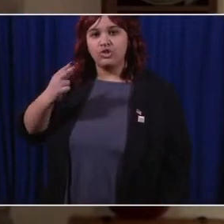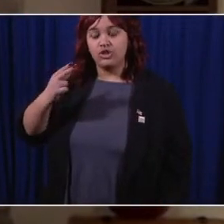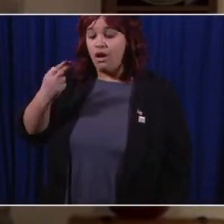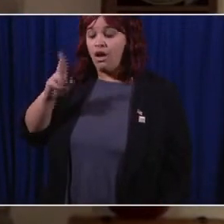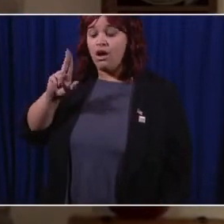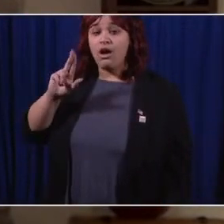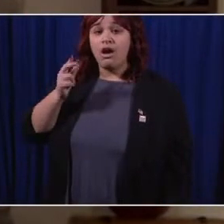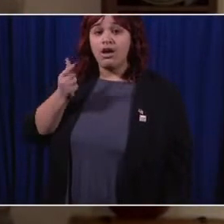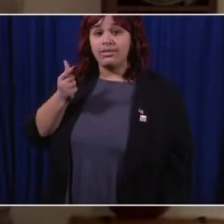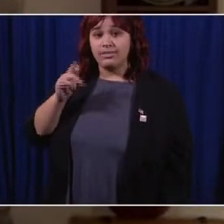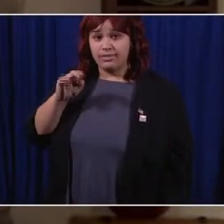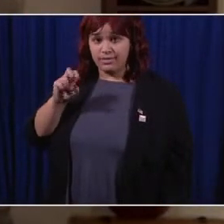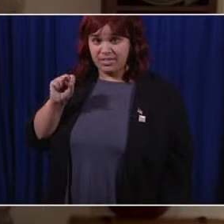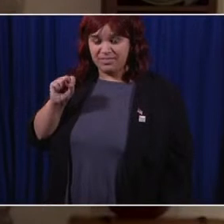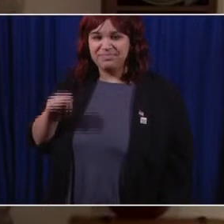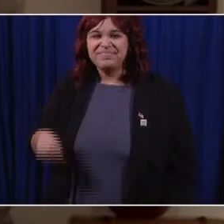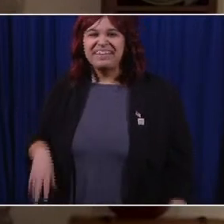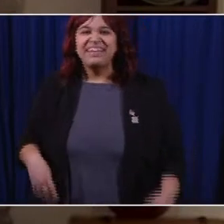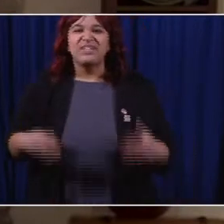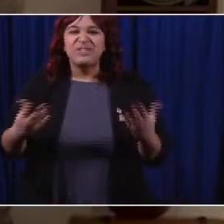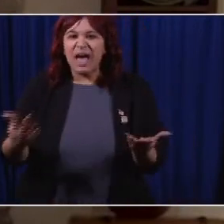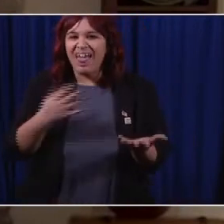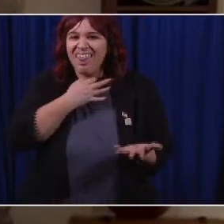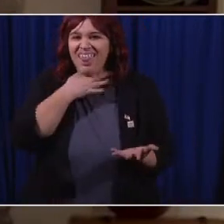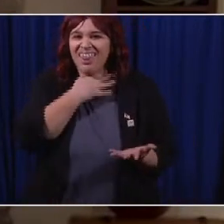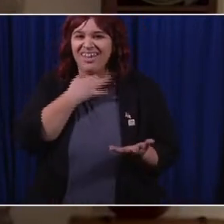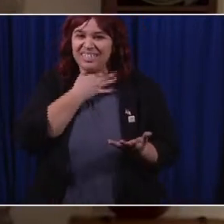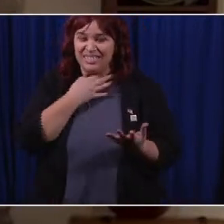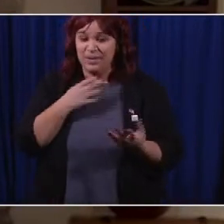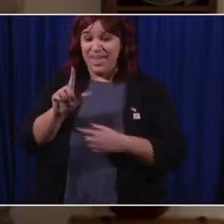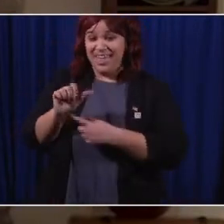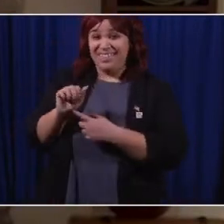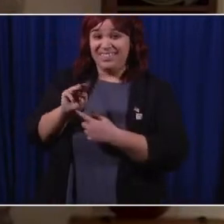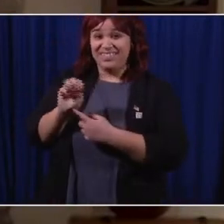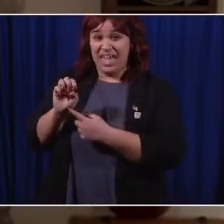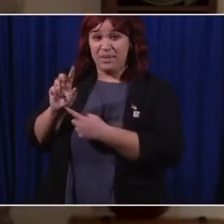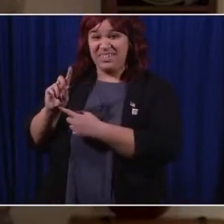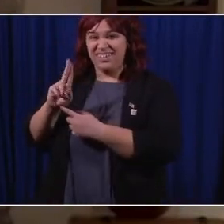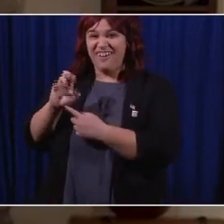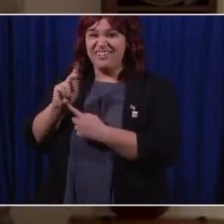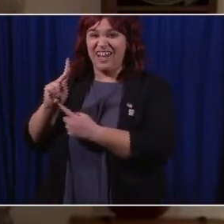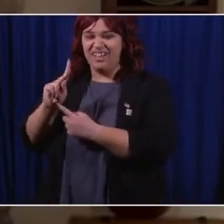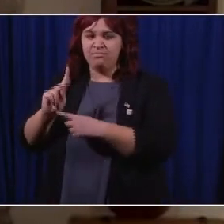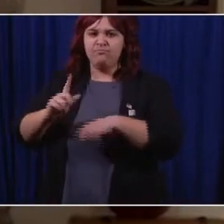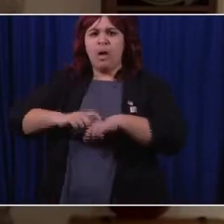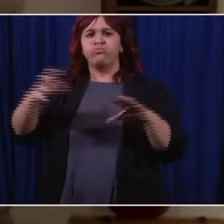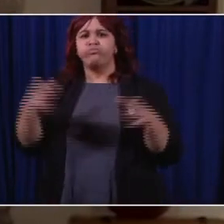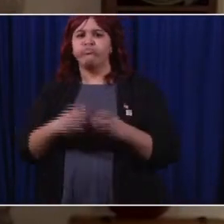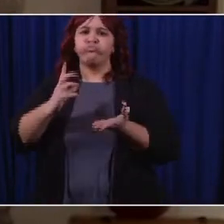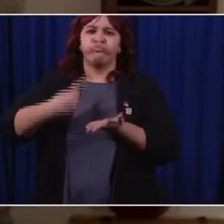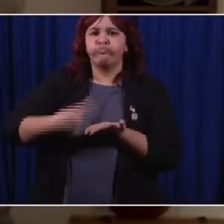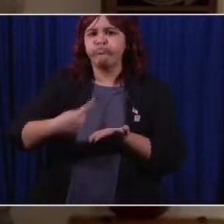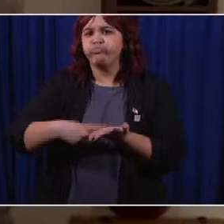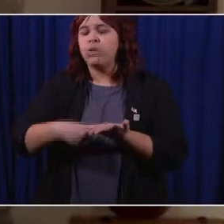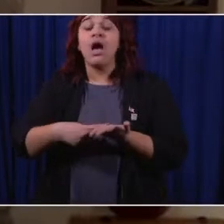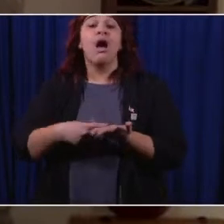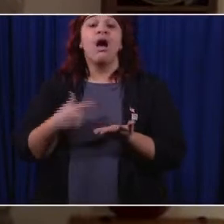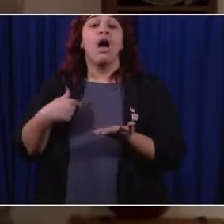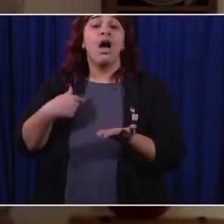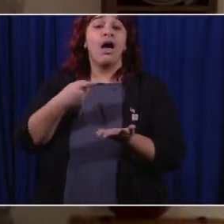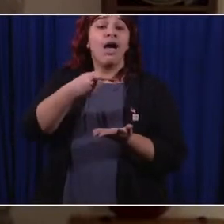quick in honor of Lame Duck Session, if I could actually ask you to look ahead real briefly to the next General Assembly, and